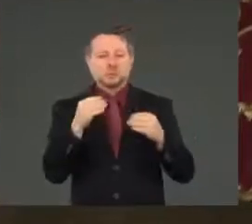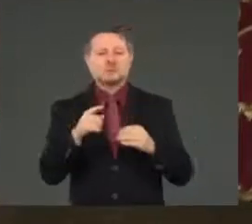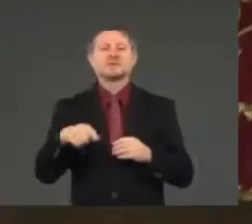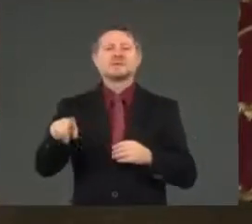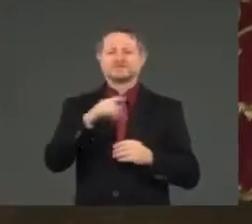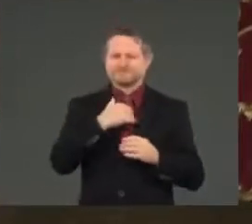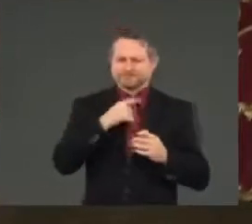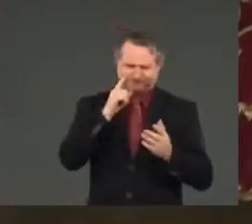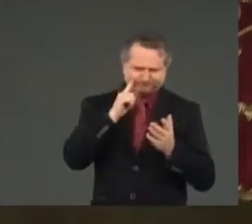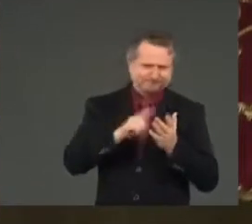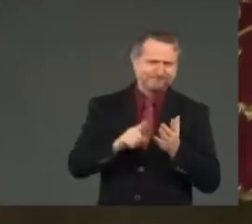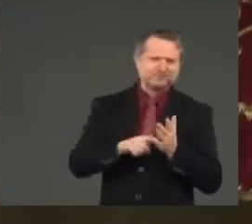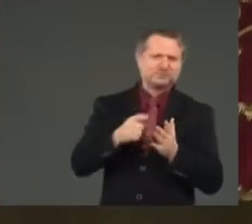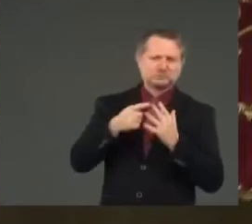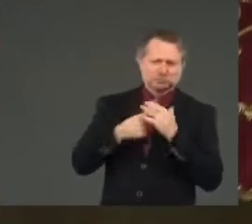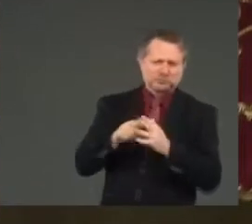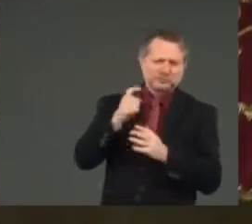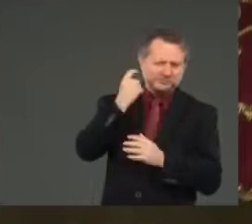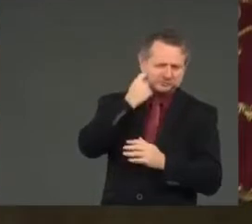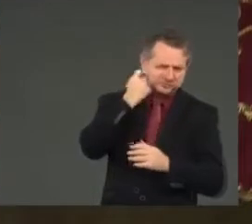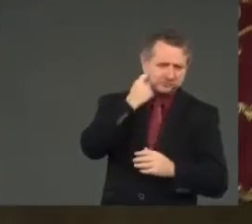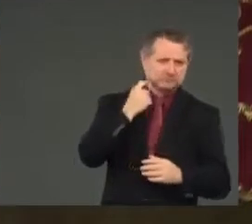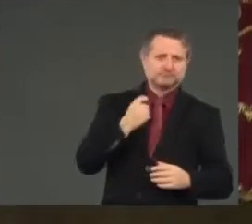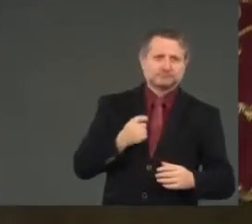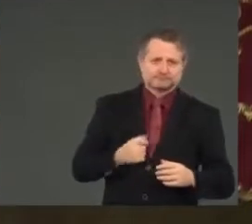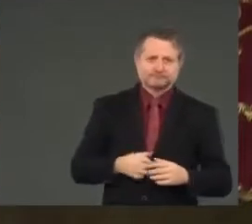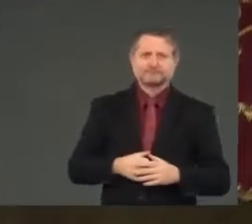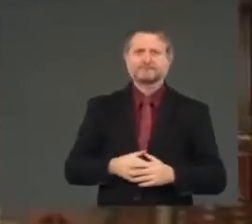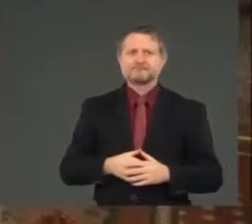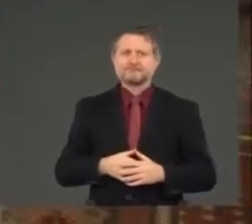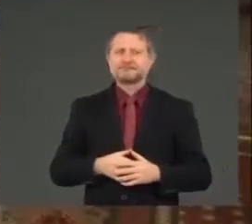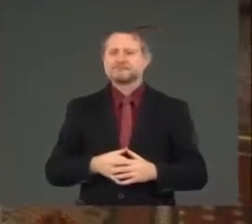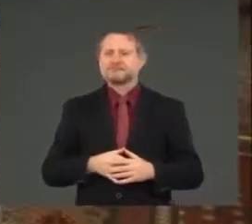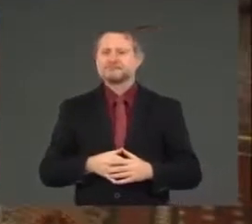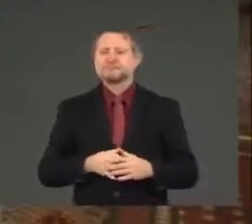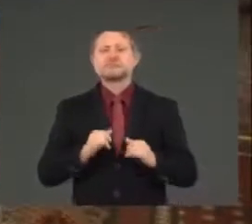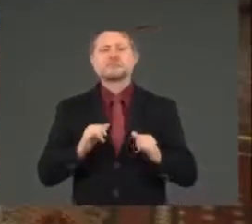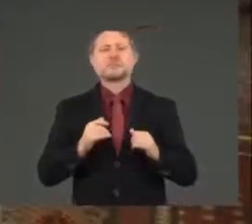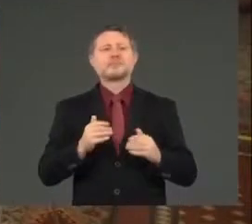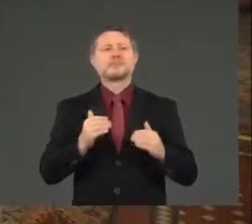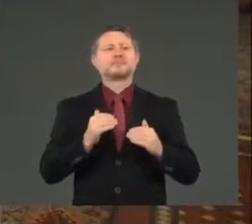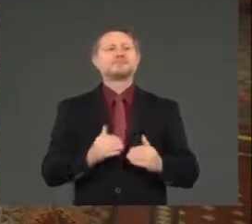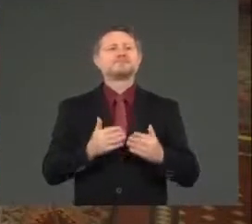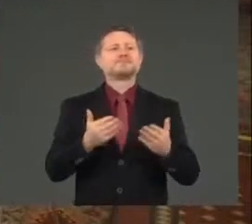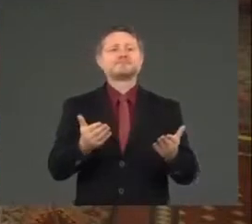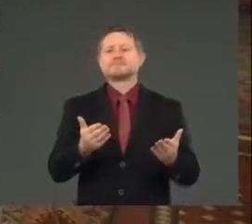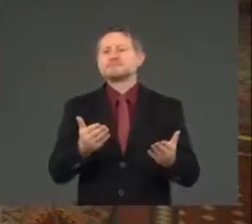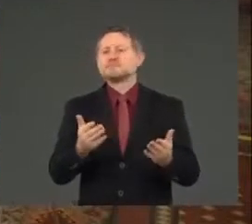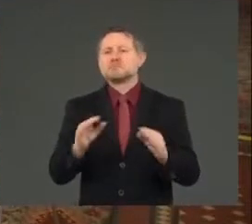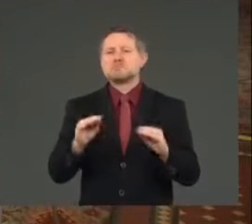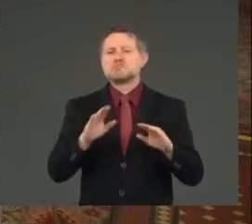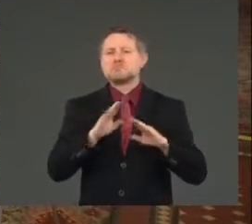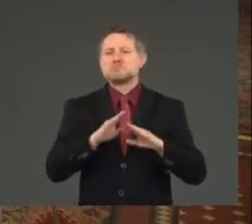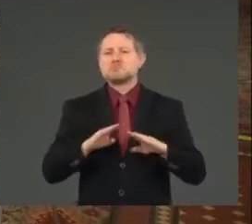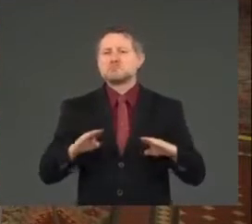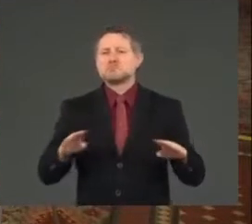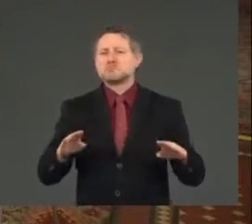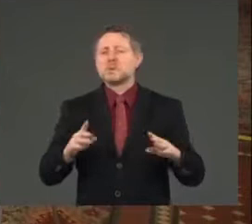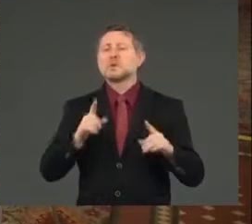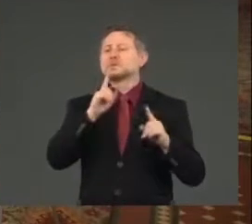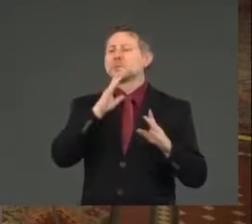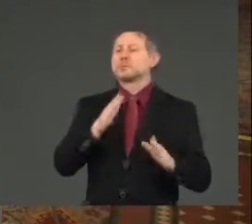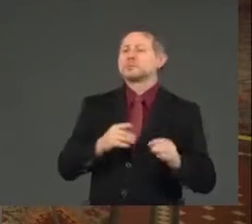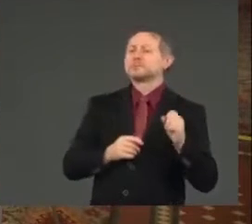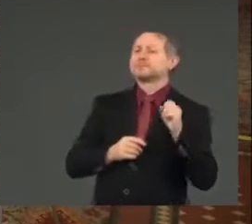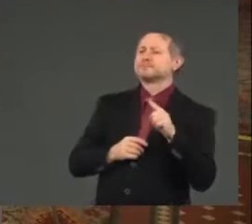gotten underway, and we're very eager to get those results as well. We've done grocery stores statewide. We're still in the process of doing